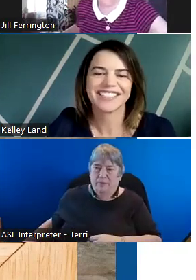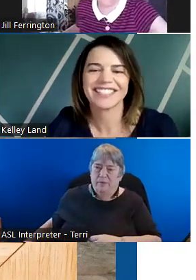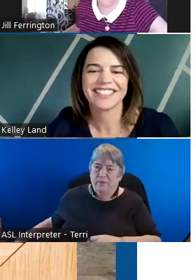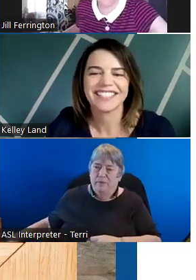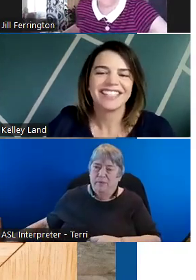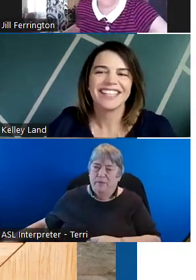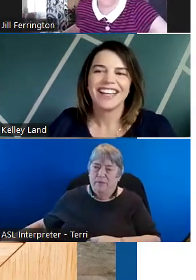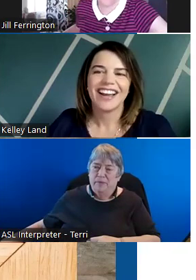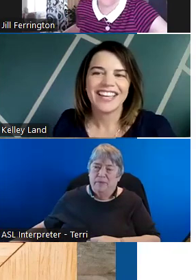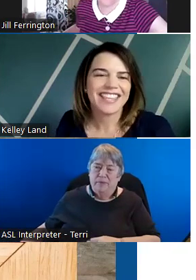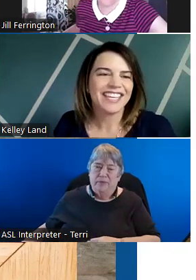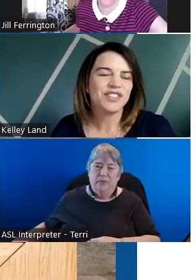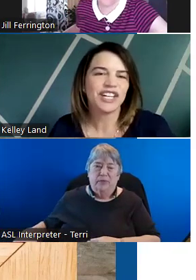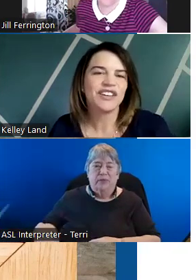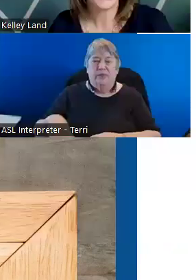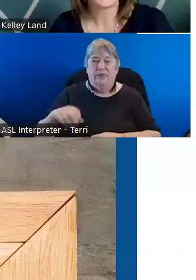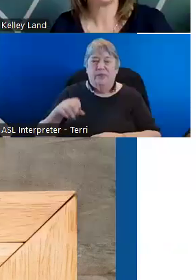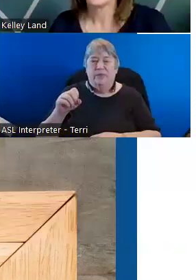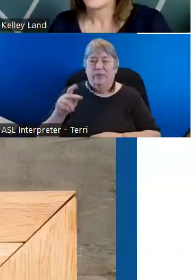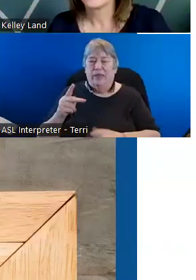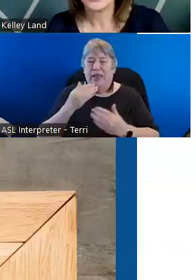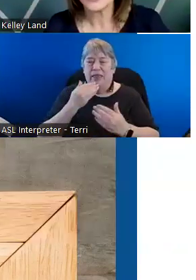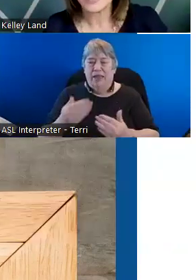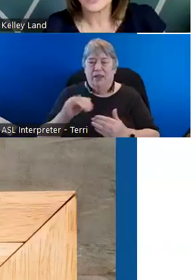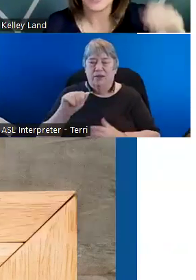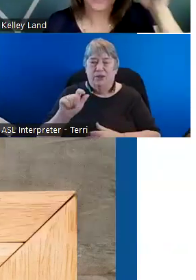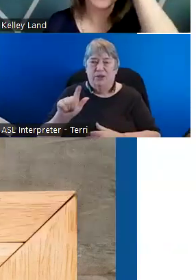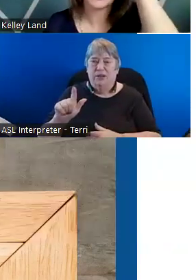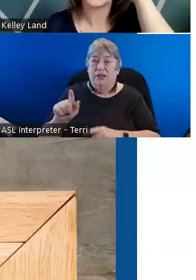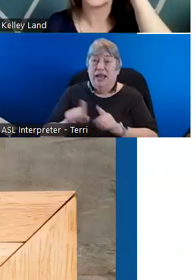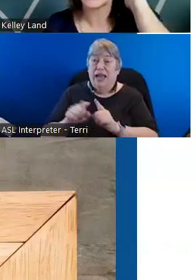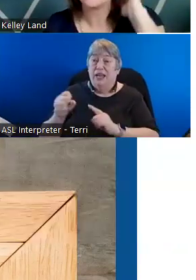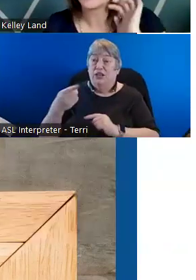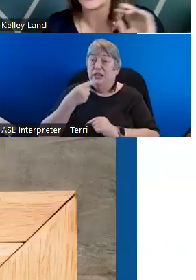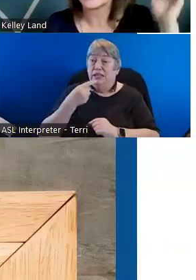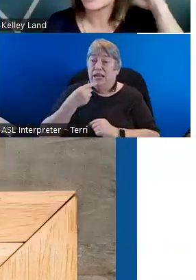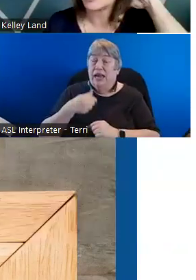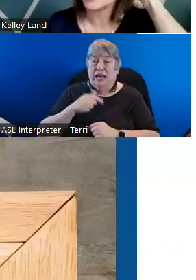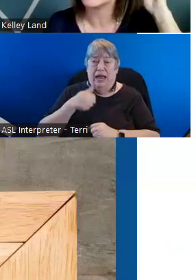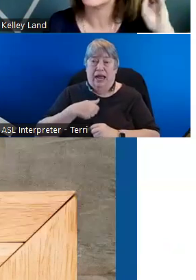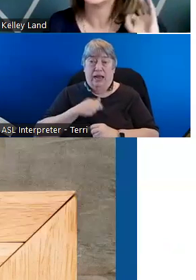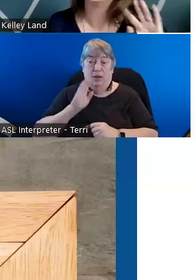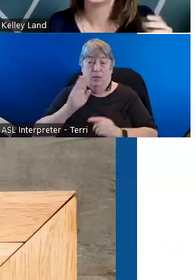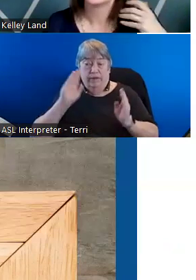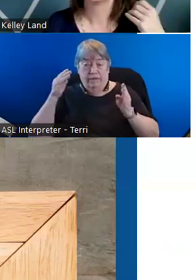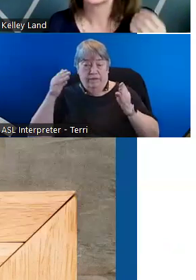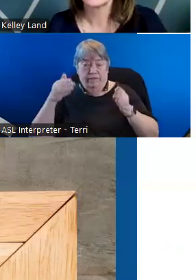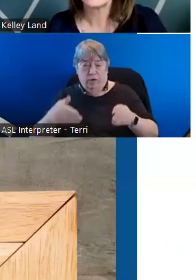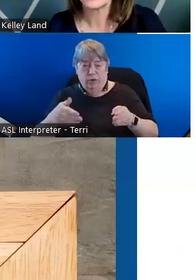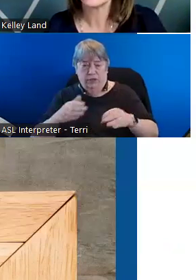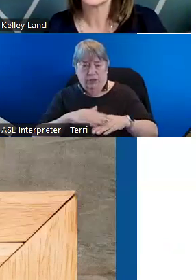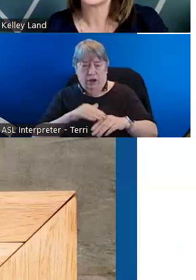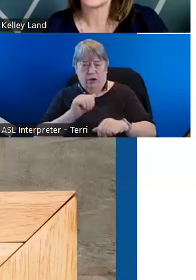much. All right. Thank you, Jill. As Jill stated, I'm going to really focus on